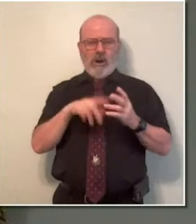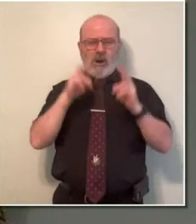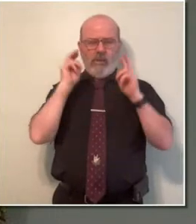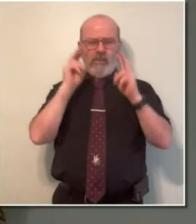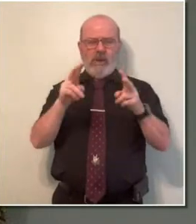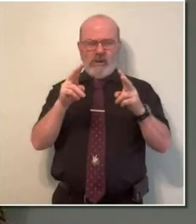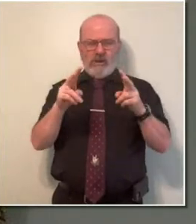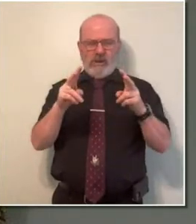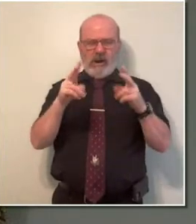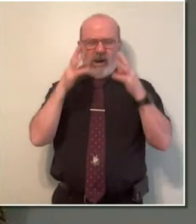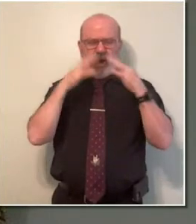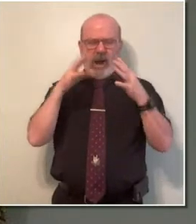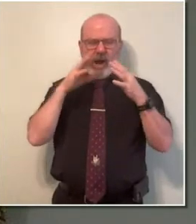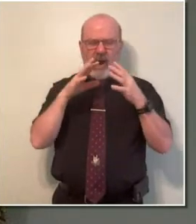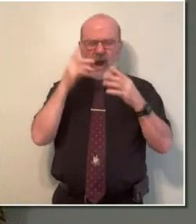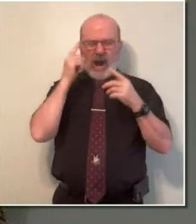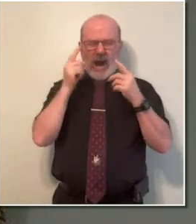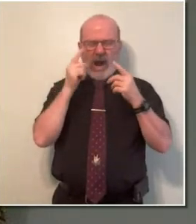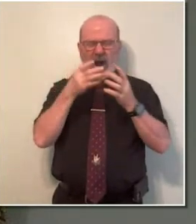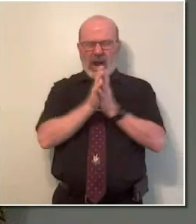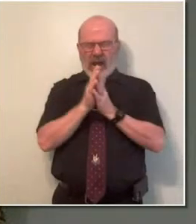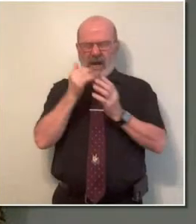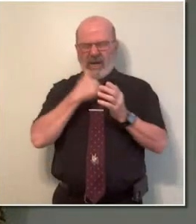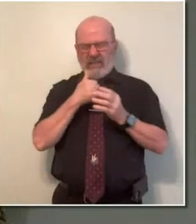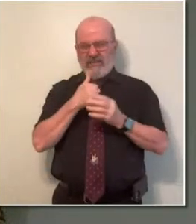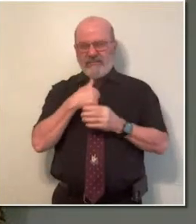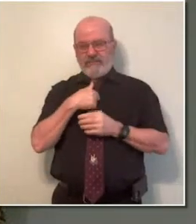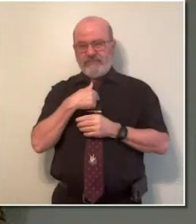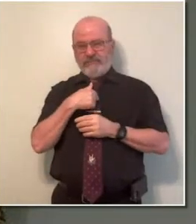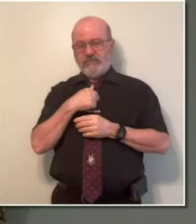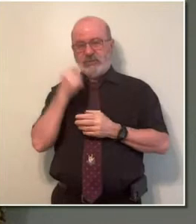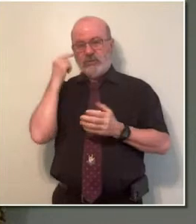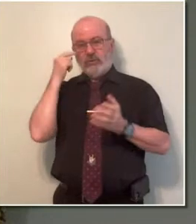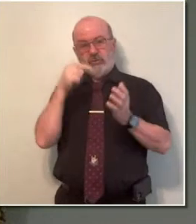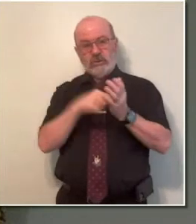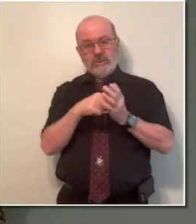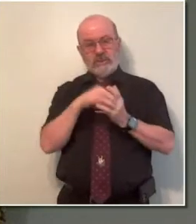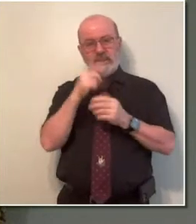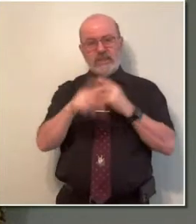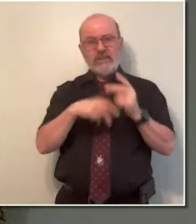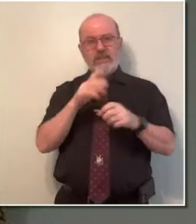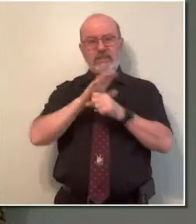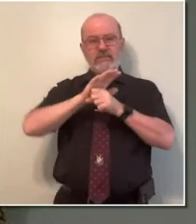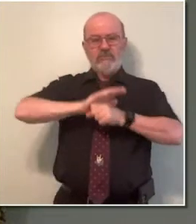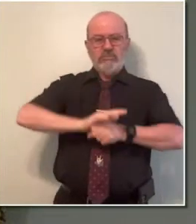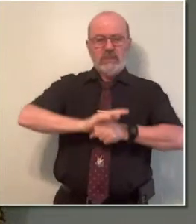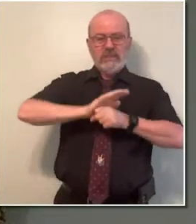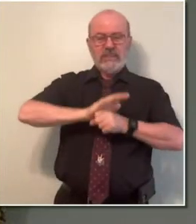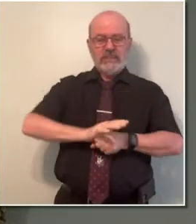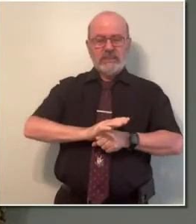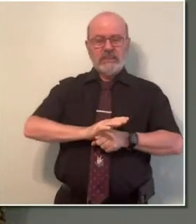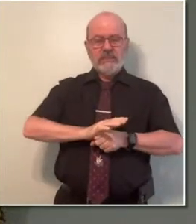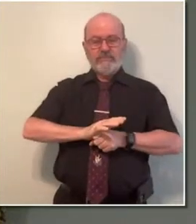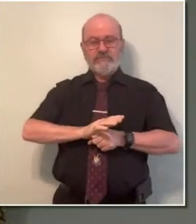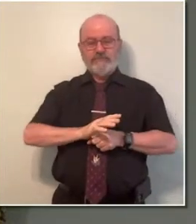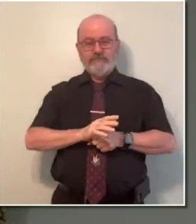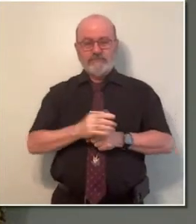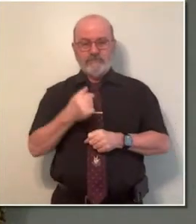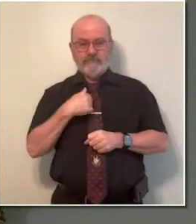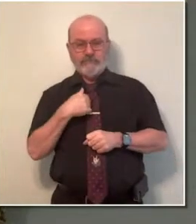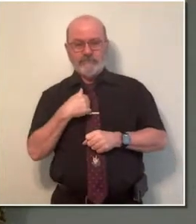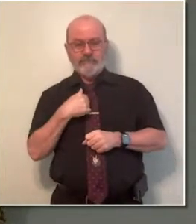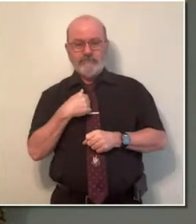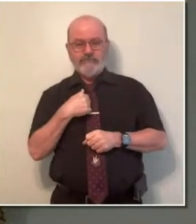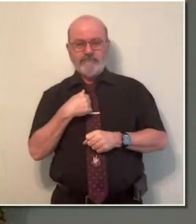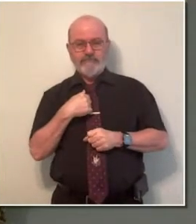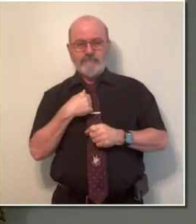the tears. And I just stopped and asked myself, am I noticing that kind of oppression? And am I of a